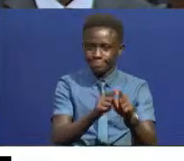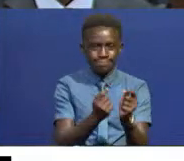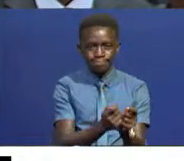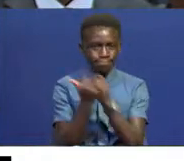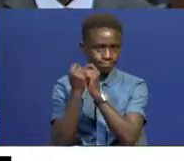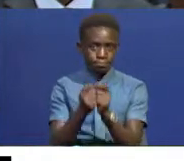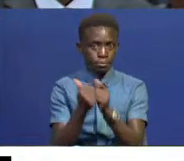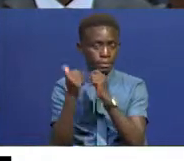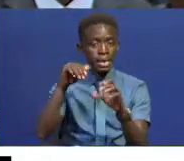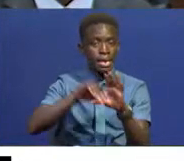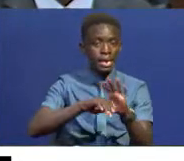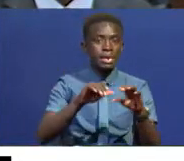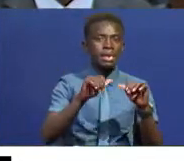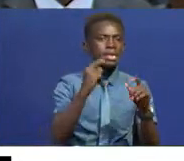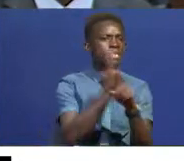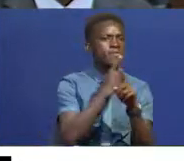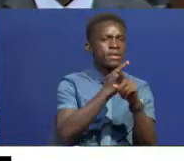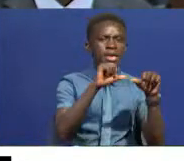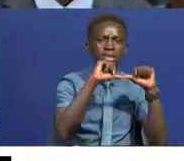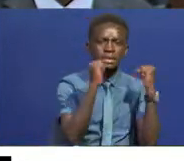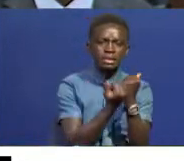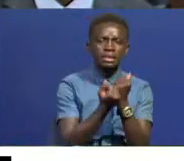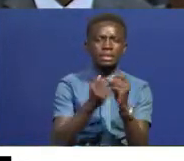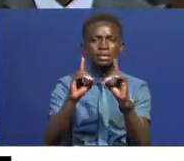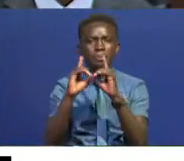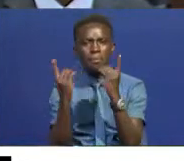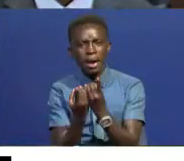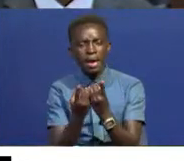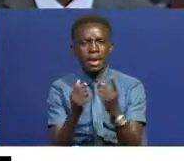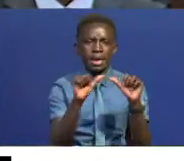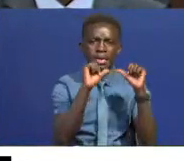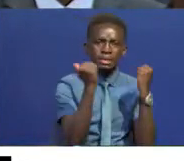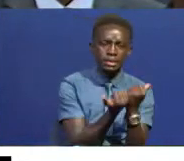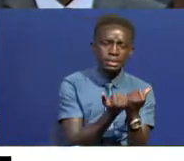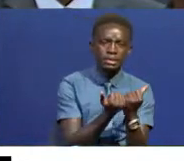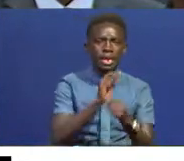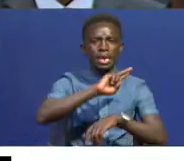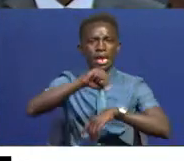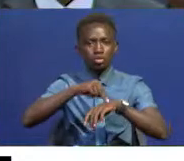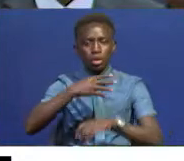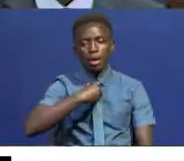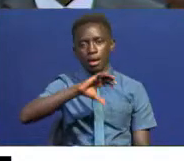departments, agencies, the national or the county government, and